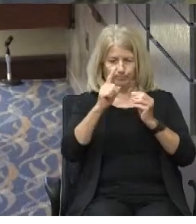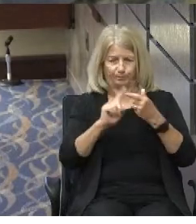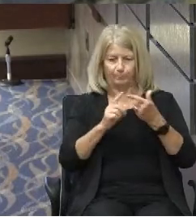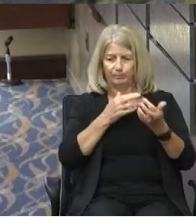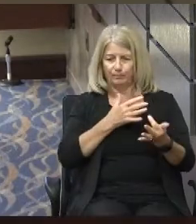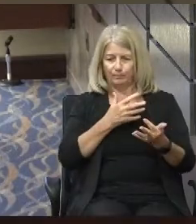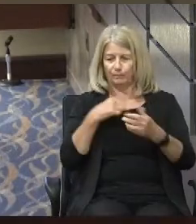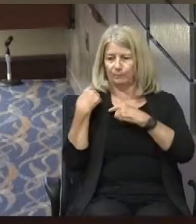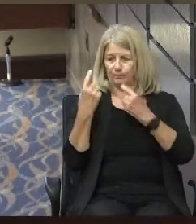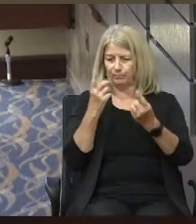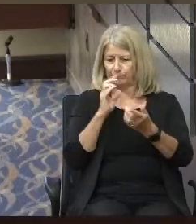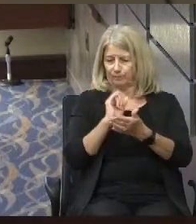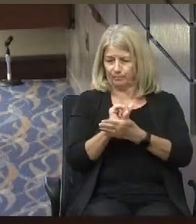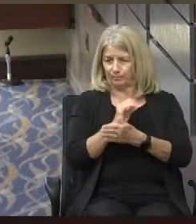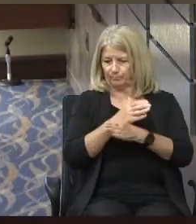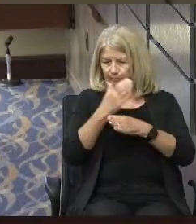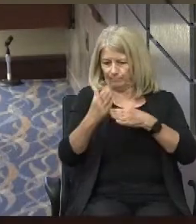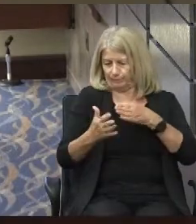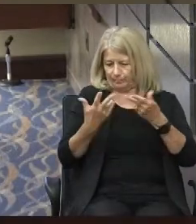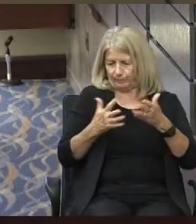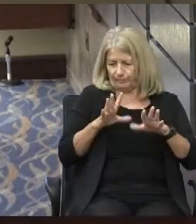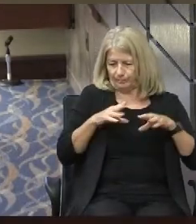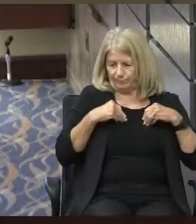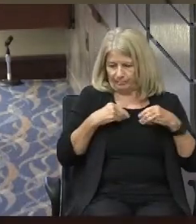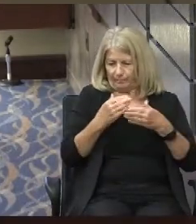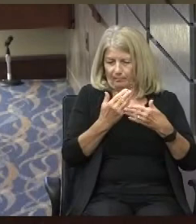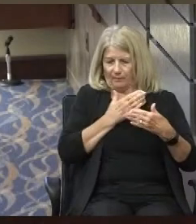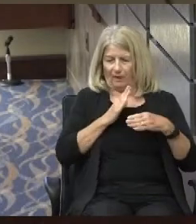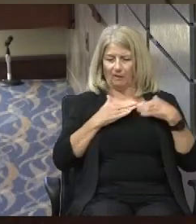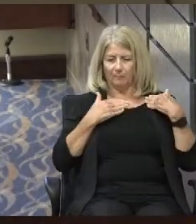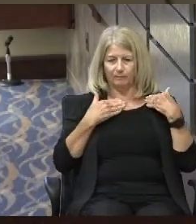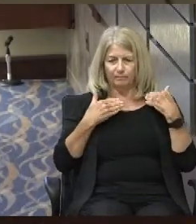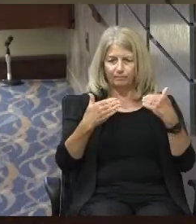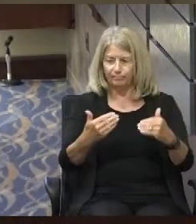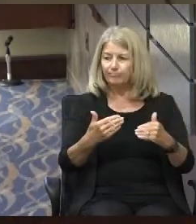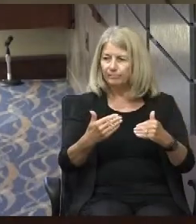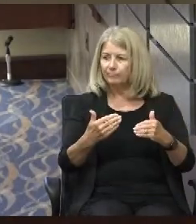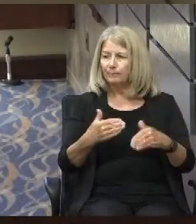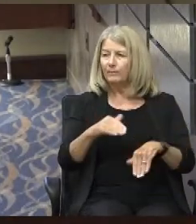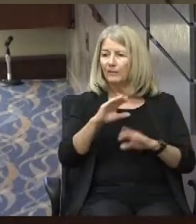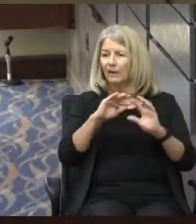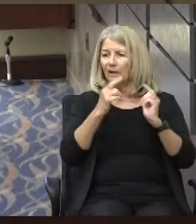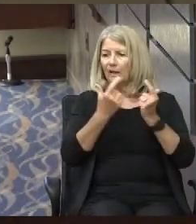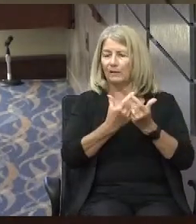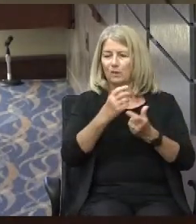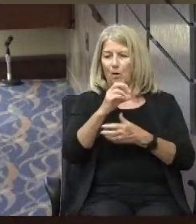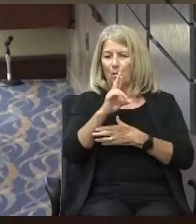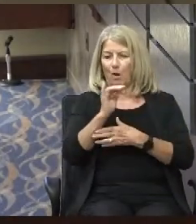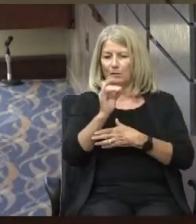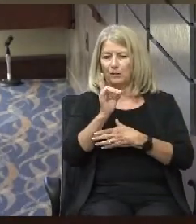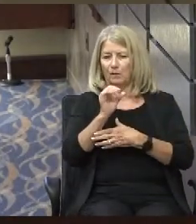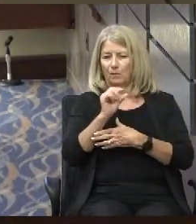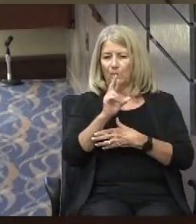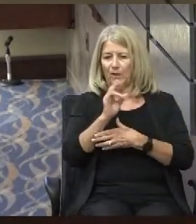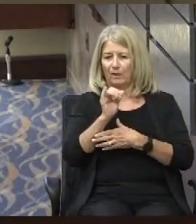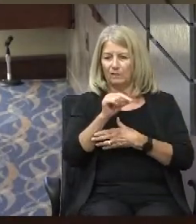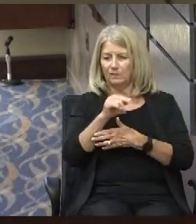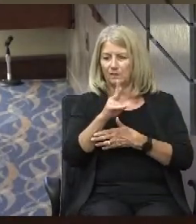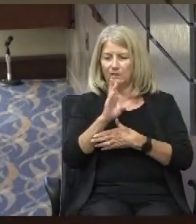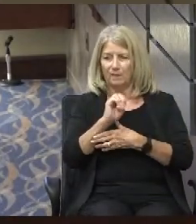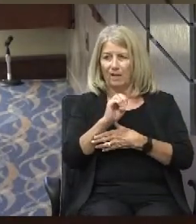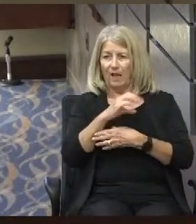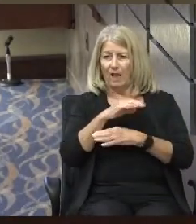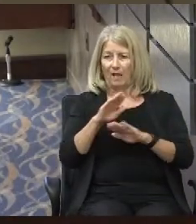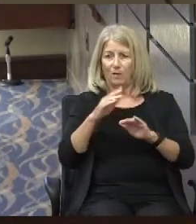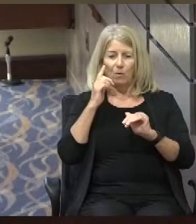complete and accepted before we moved forward. Okay. To Councilwoman Rodriguez's point, I don't think this being on